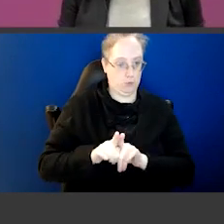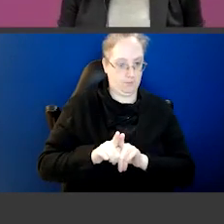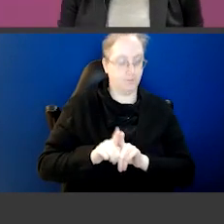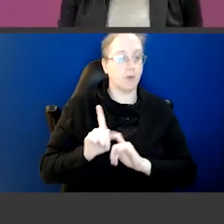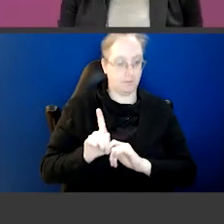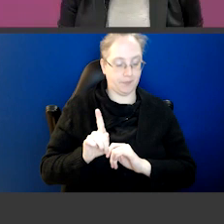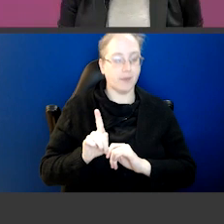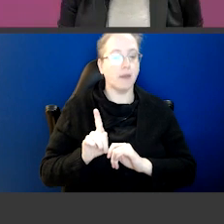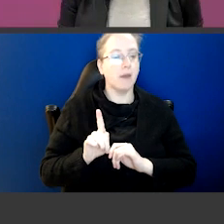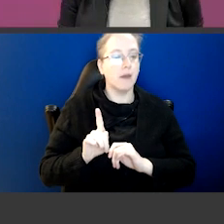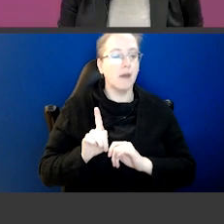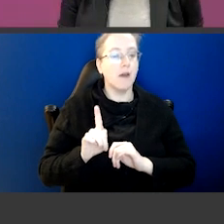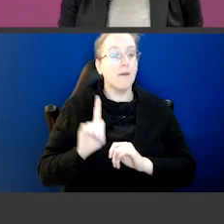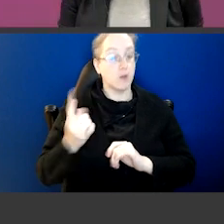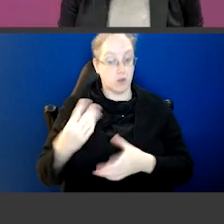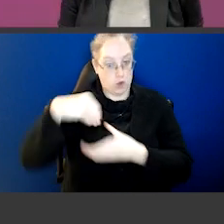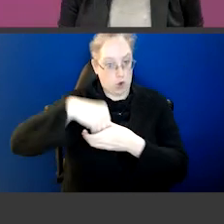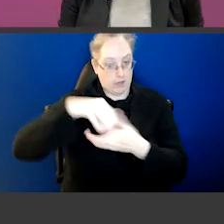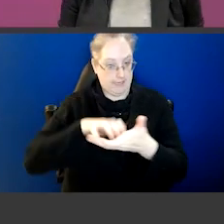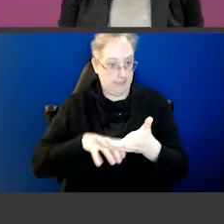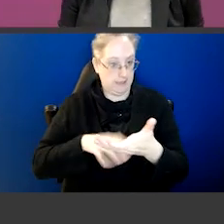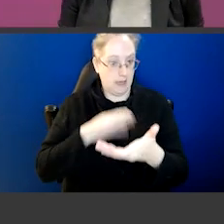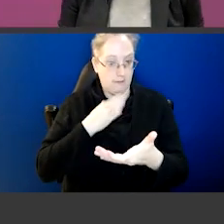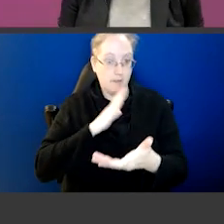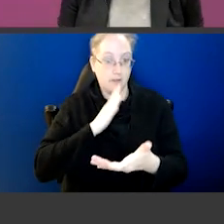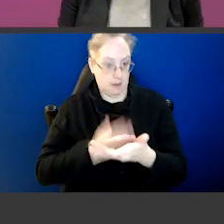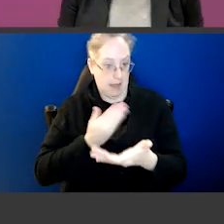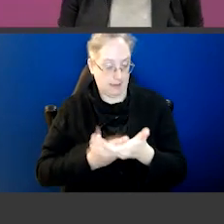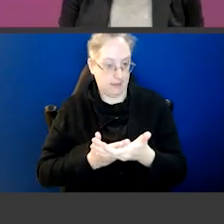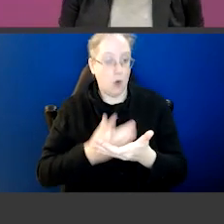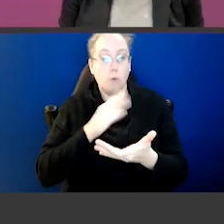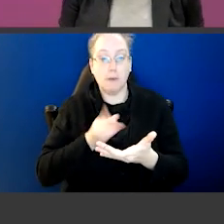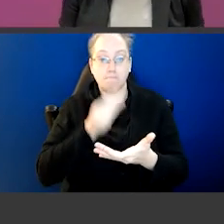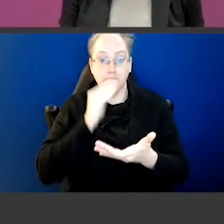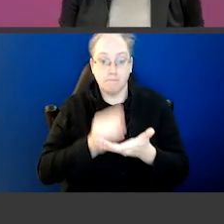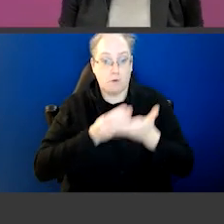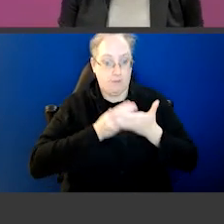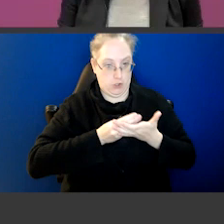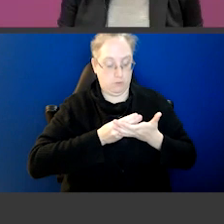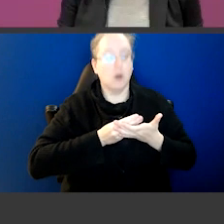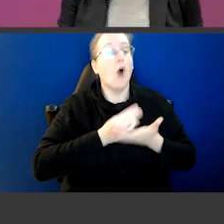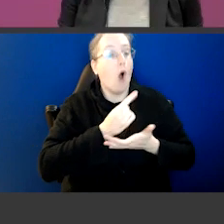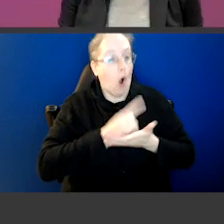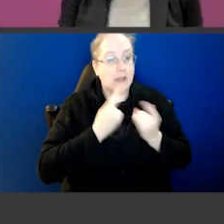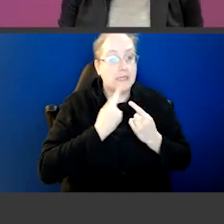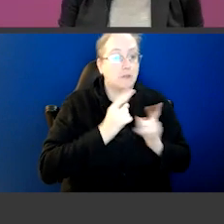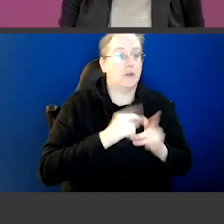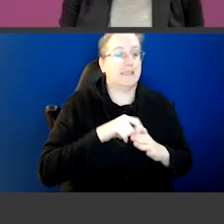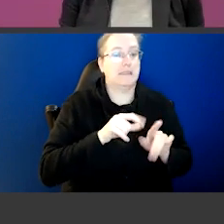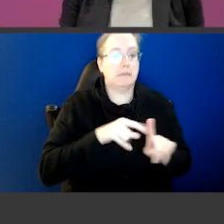the content of the complaint or disclosure will become confidential and can only be disclosed in certain